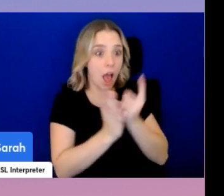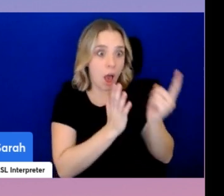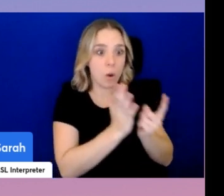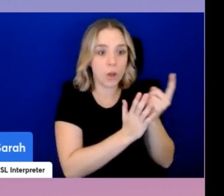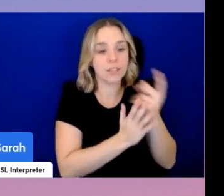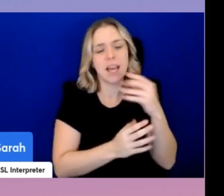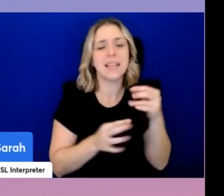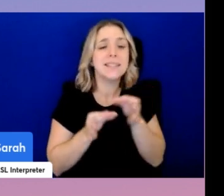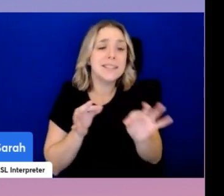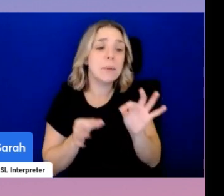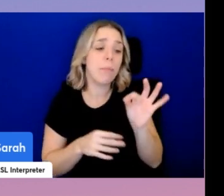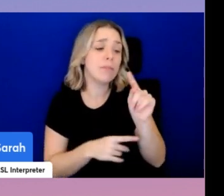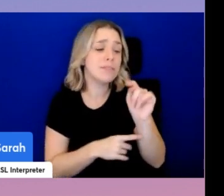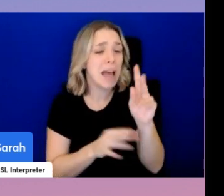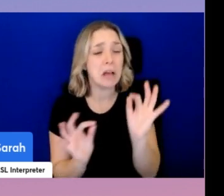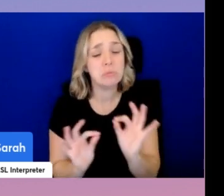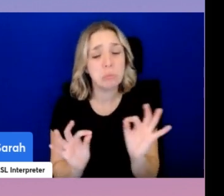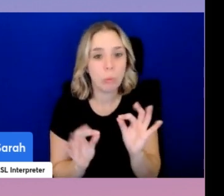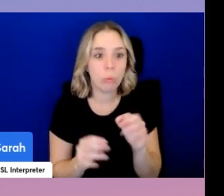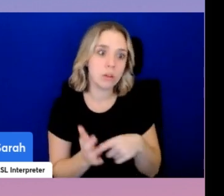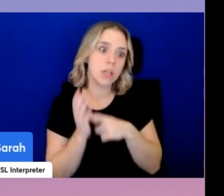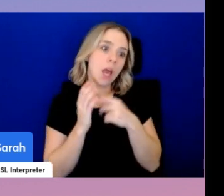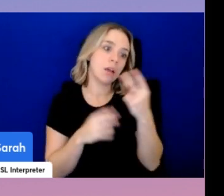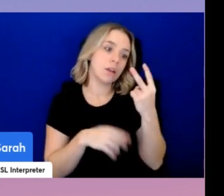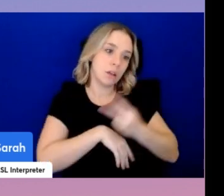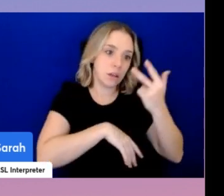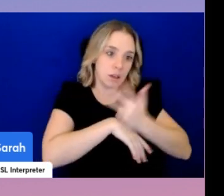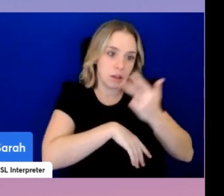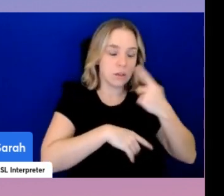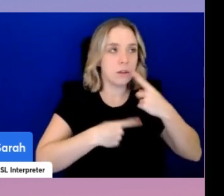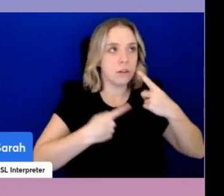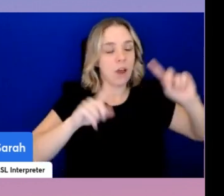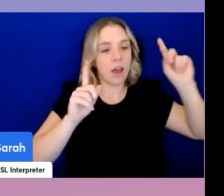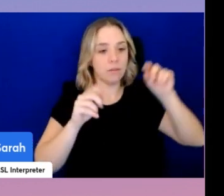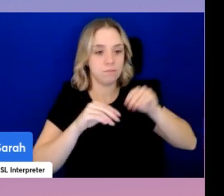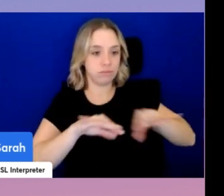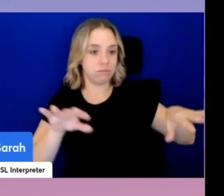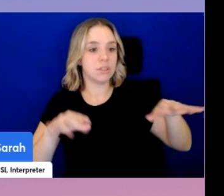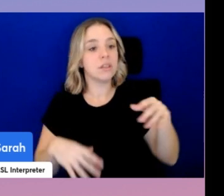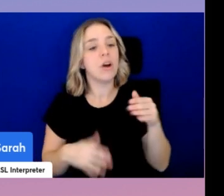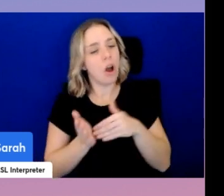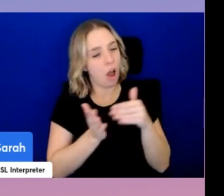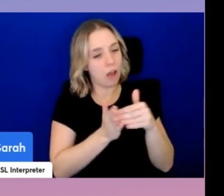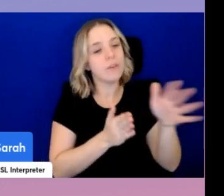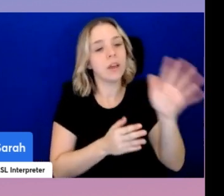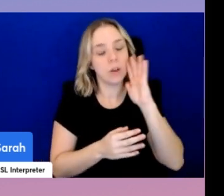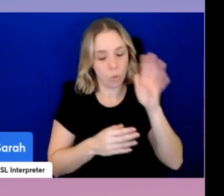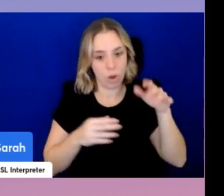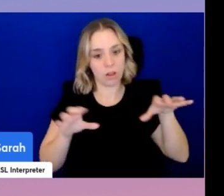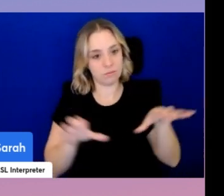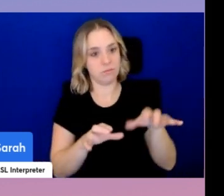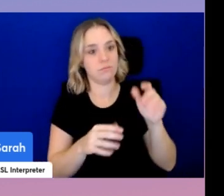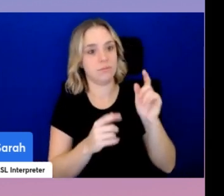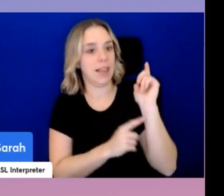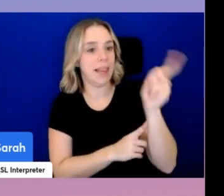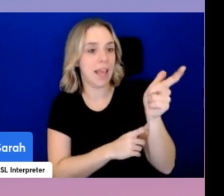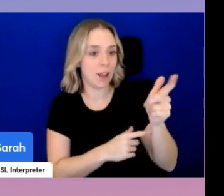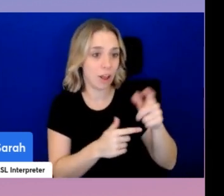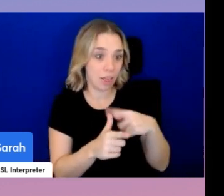up taking days to get right. Often errors occur late in execution, meaning the whole process needs to be started